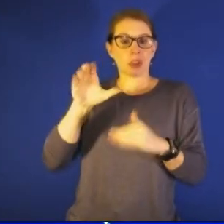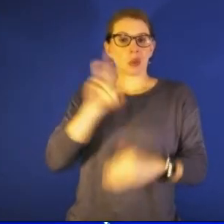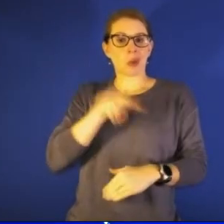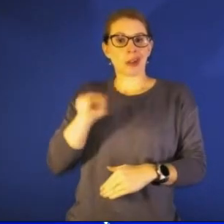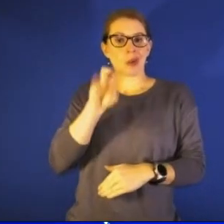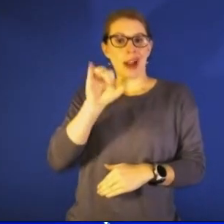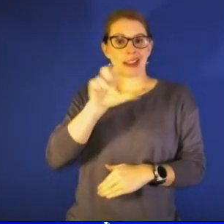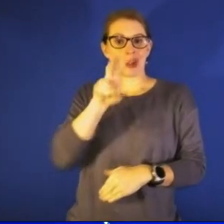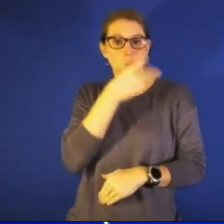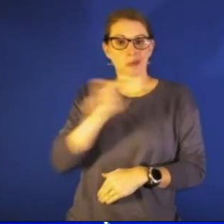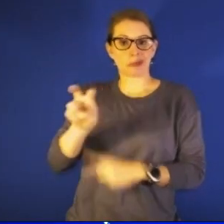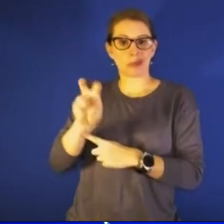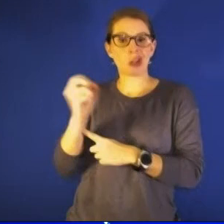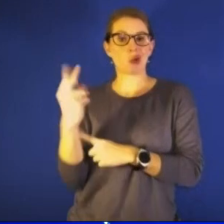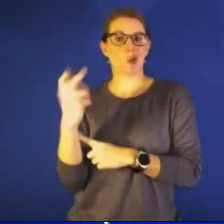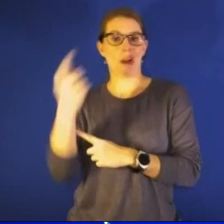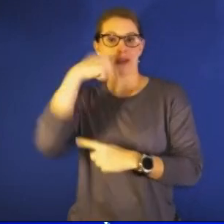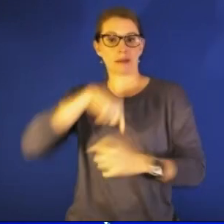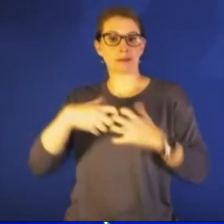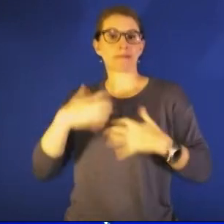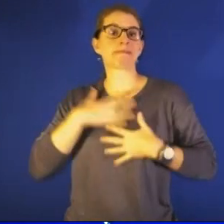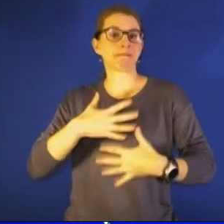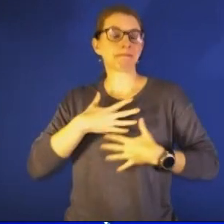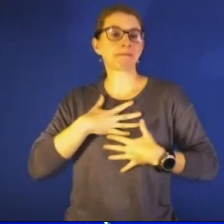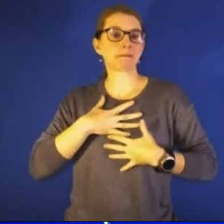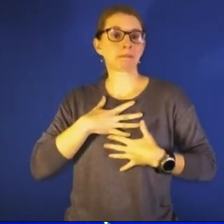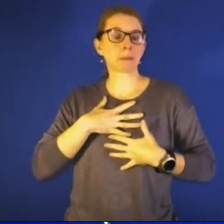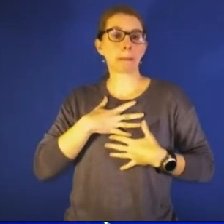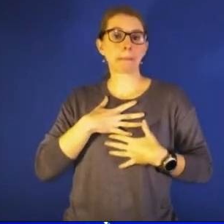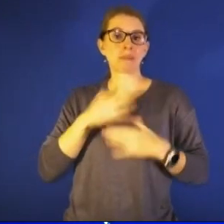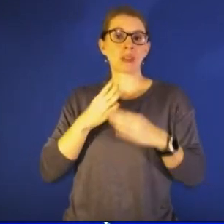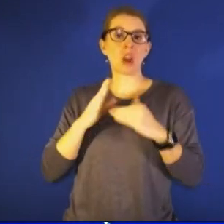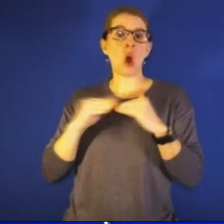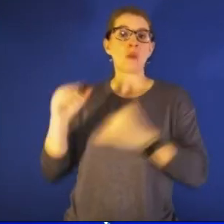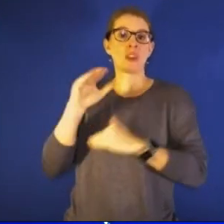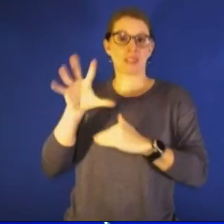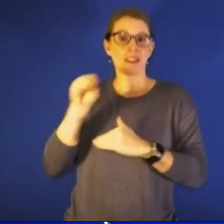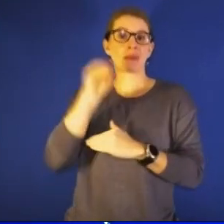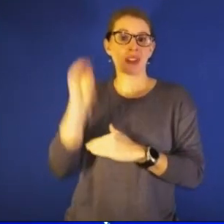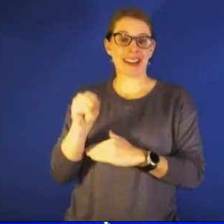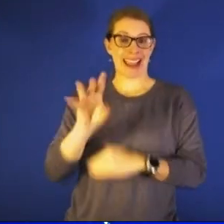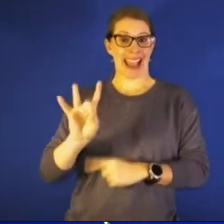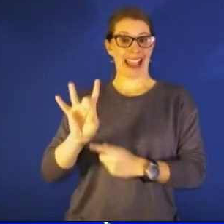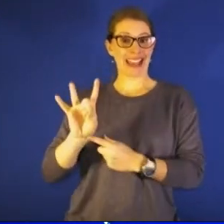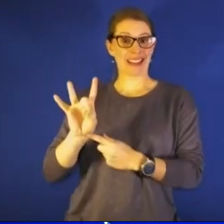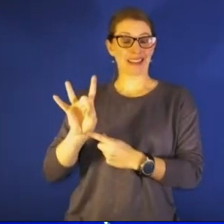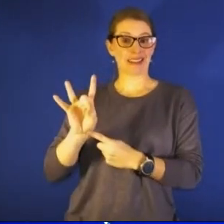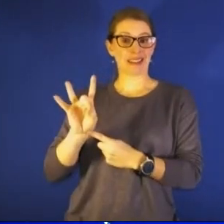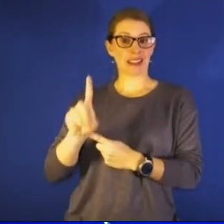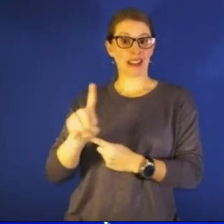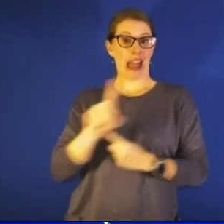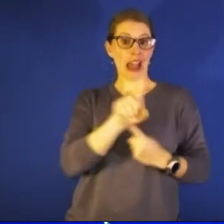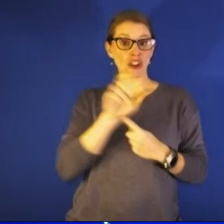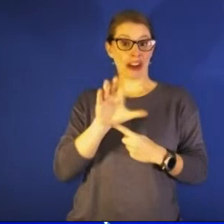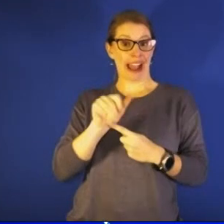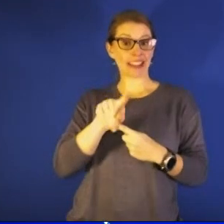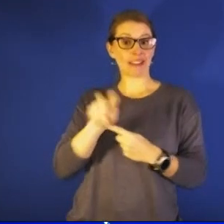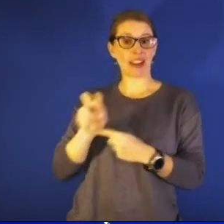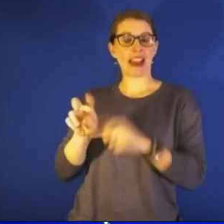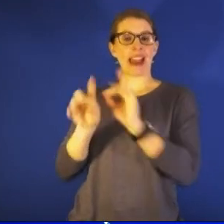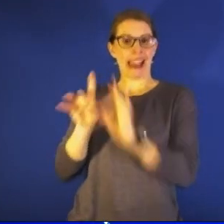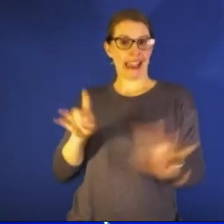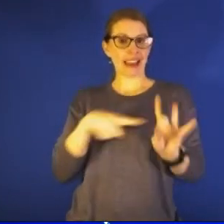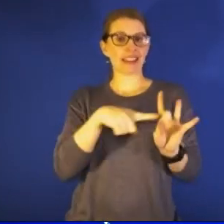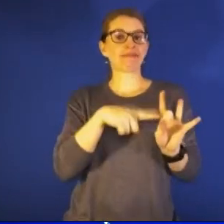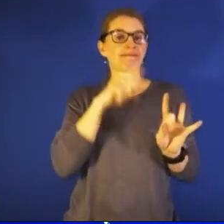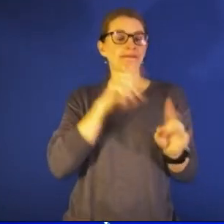12 of those on a ventilator, so over 50%. 8 of those 100 active infections are fully vaccinated. We